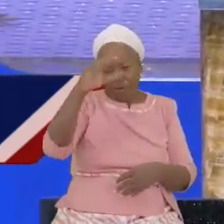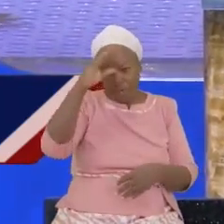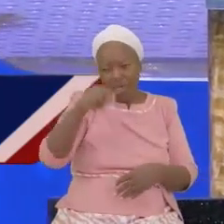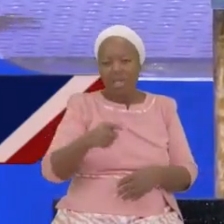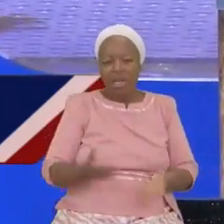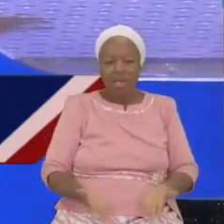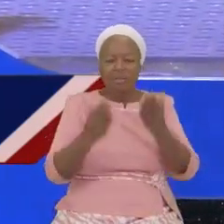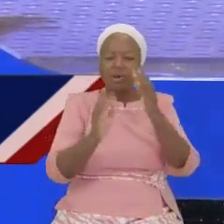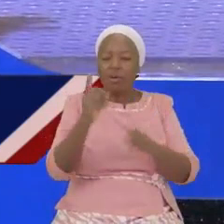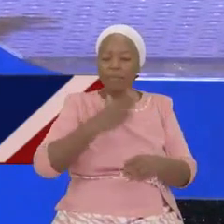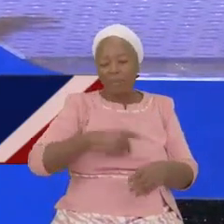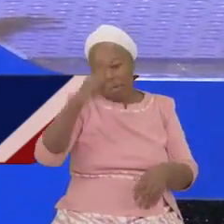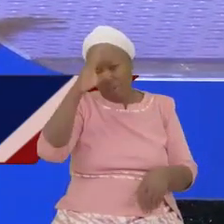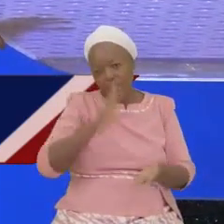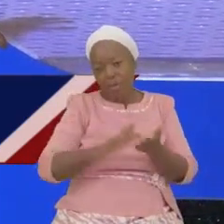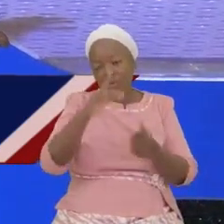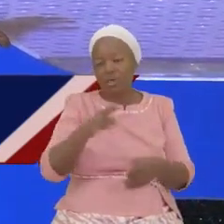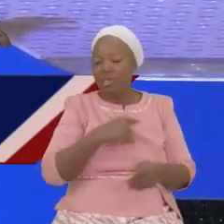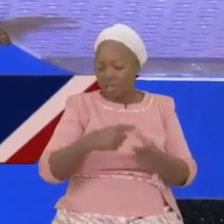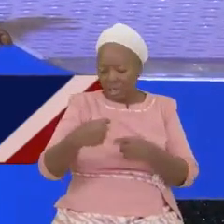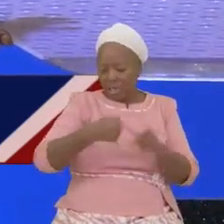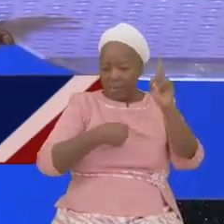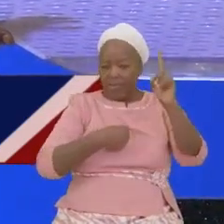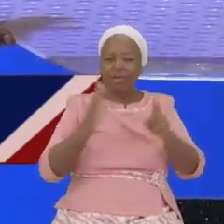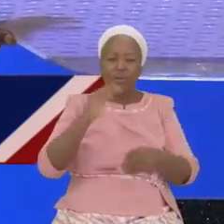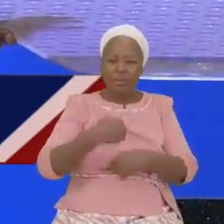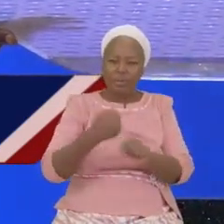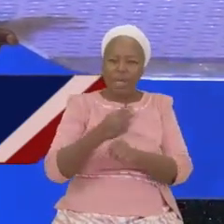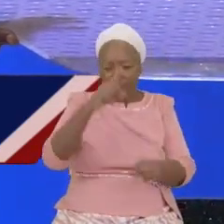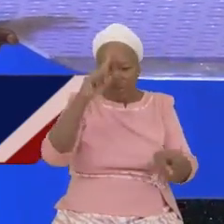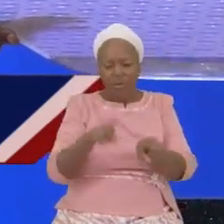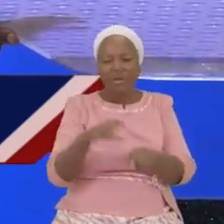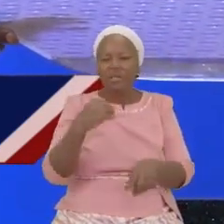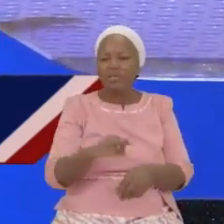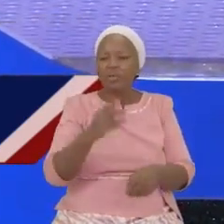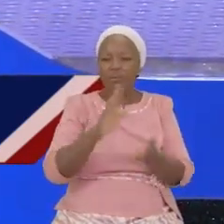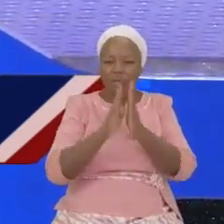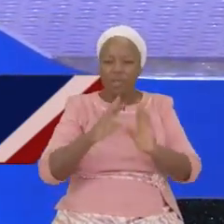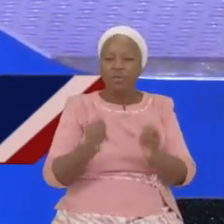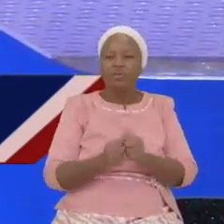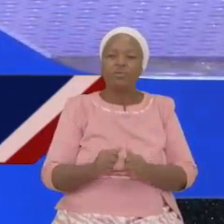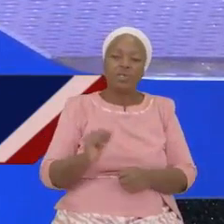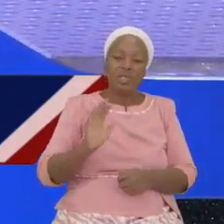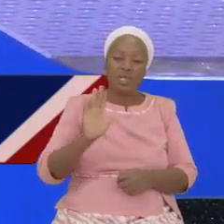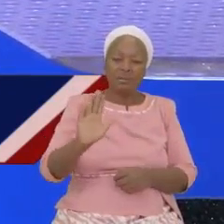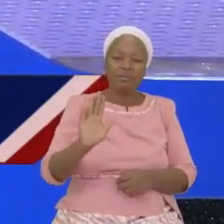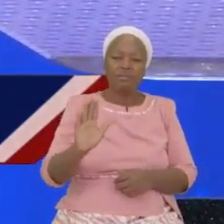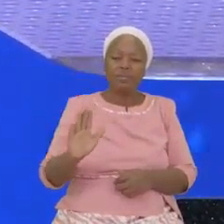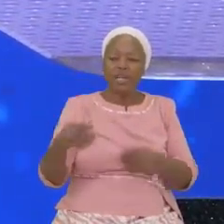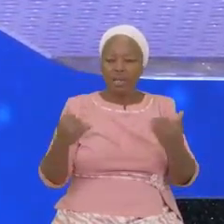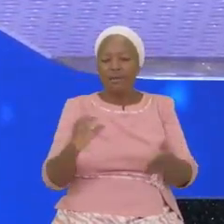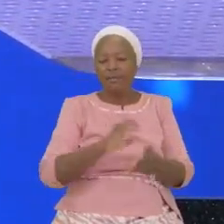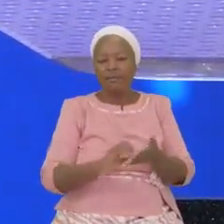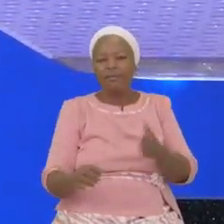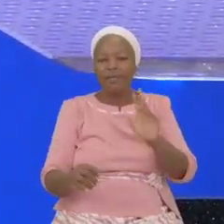glory, I'm going to make a covenant of peace with him. Verse 13. In verse